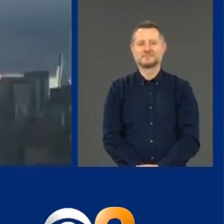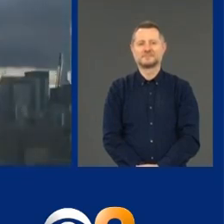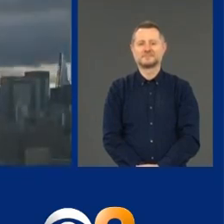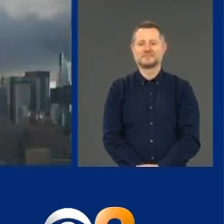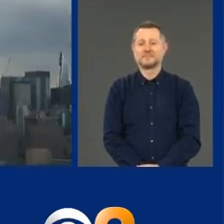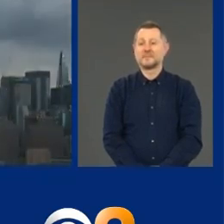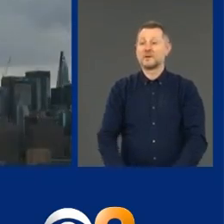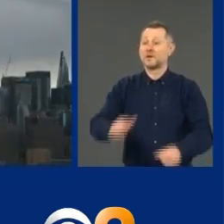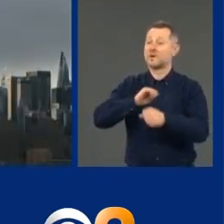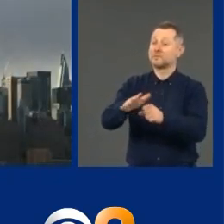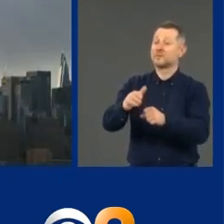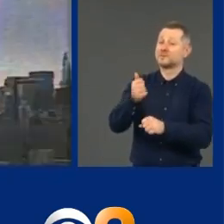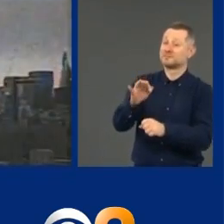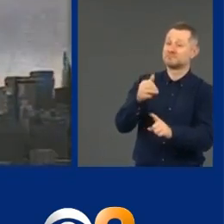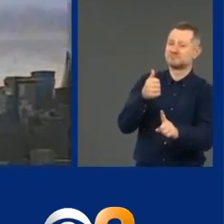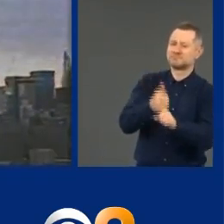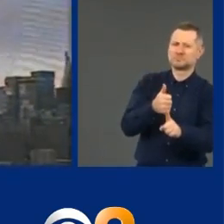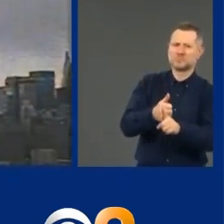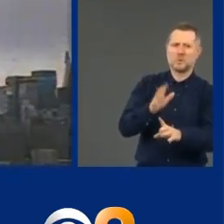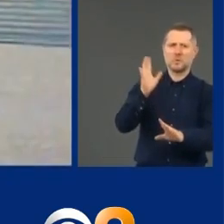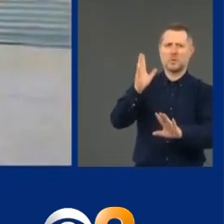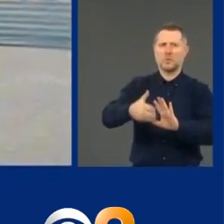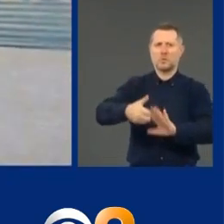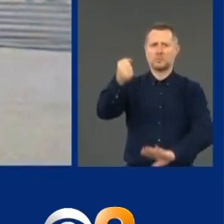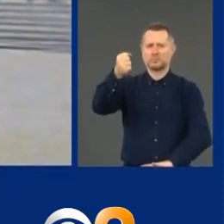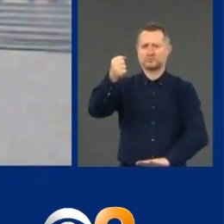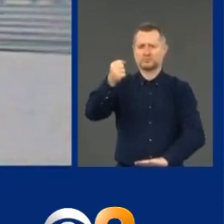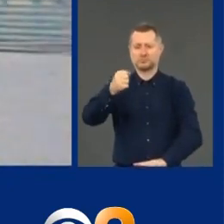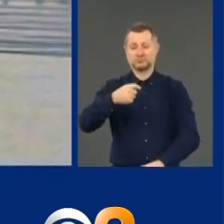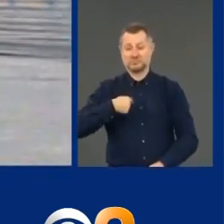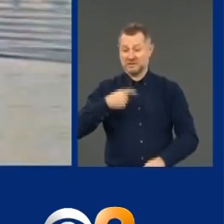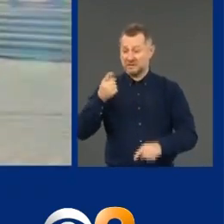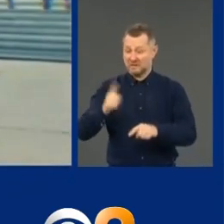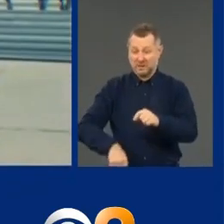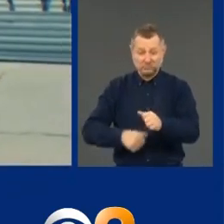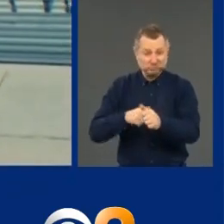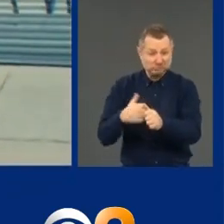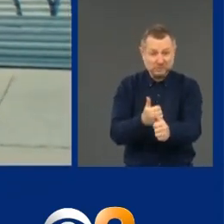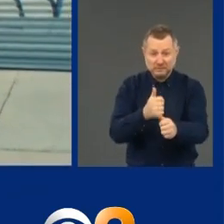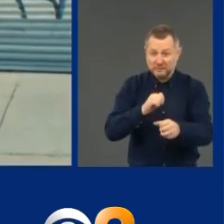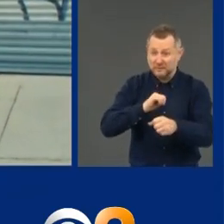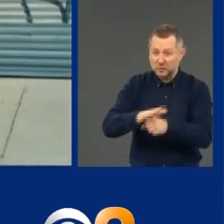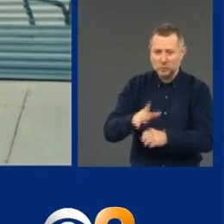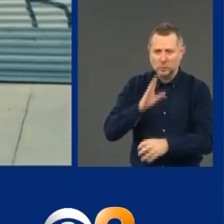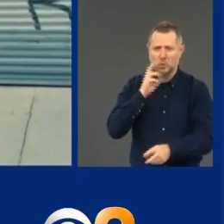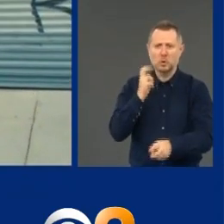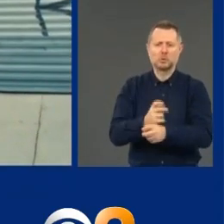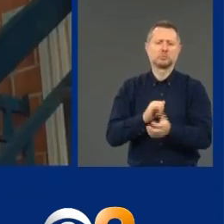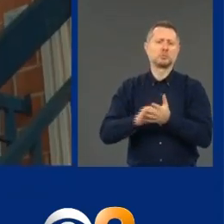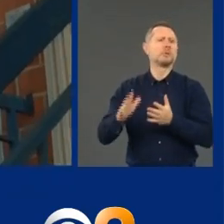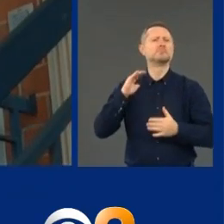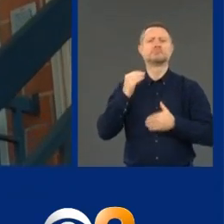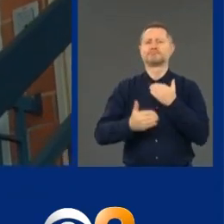COVID-19 has put New York on hold. Since we cannot track this virus, it's hard for New Yorkers to move forward. But there is